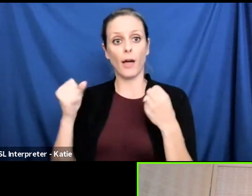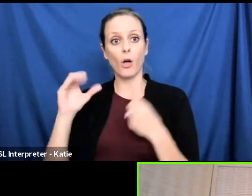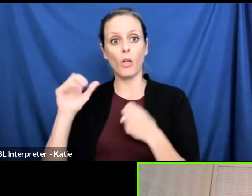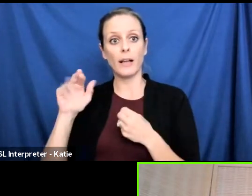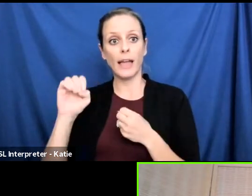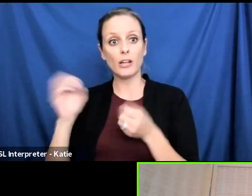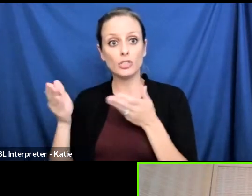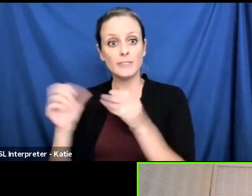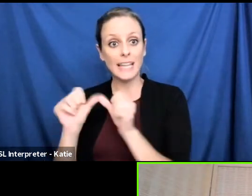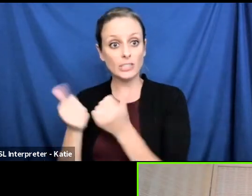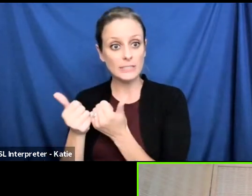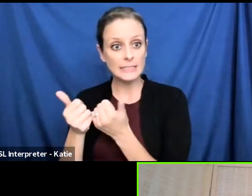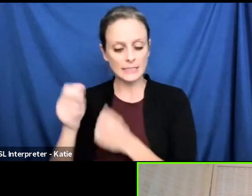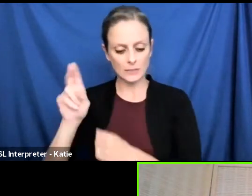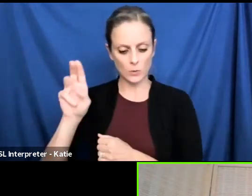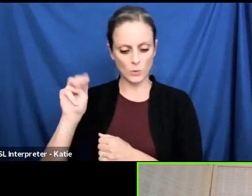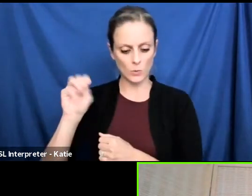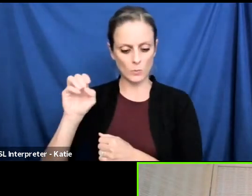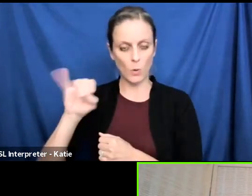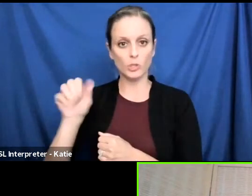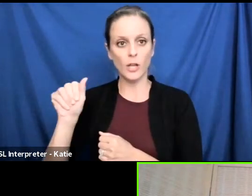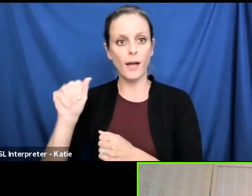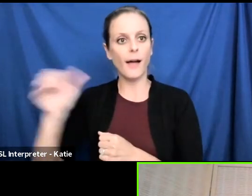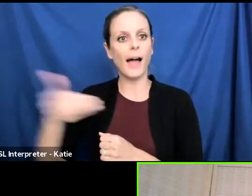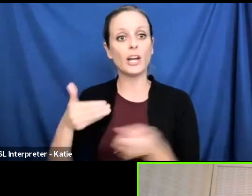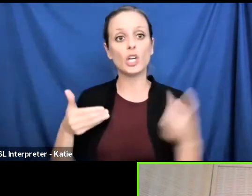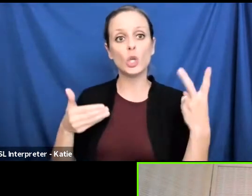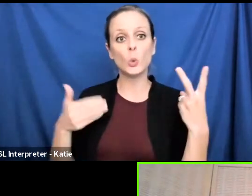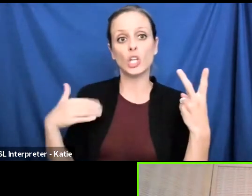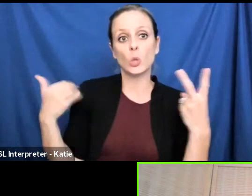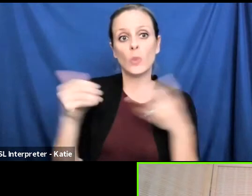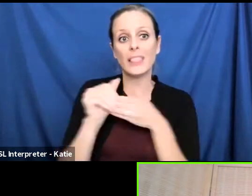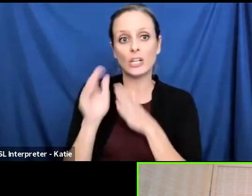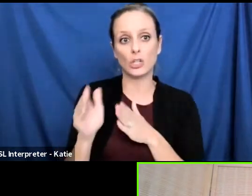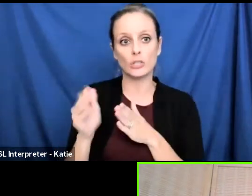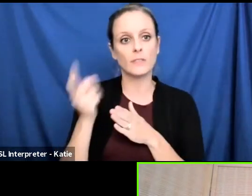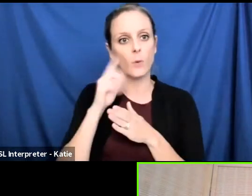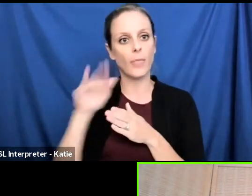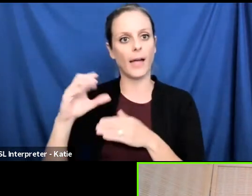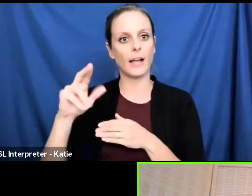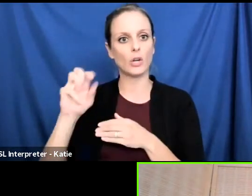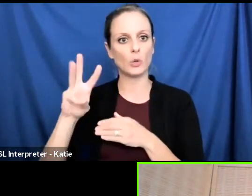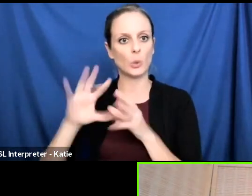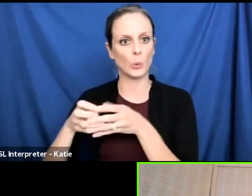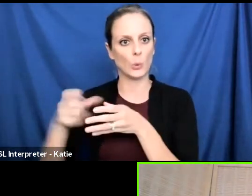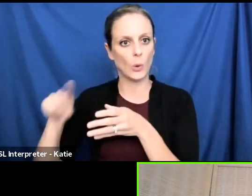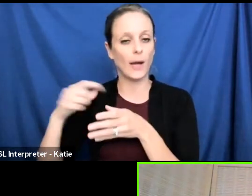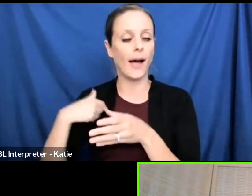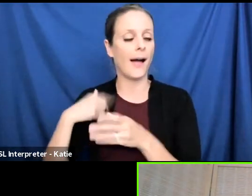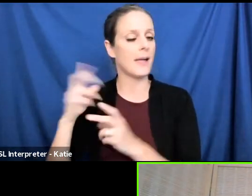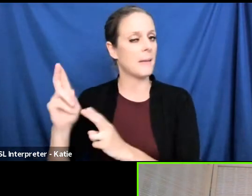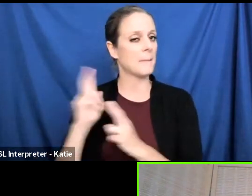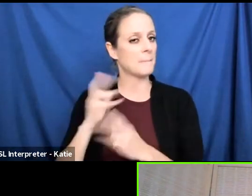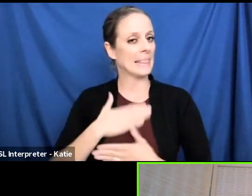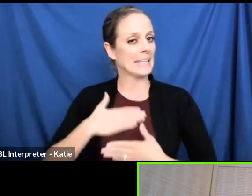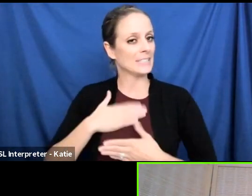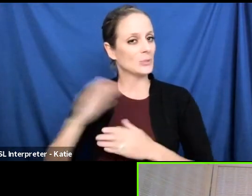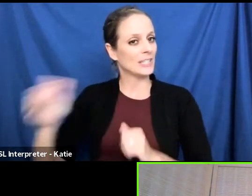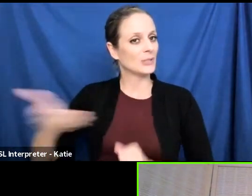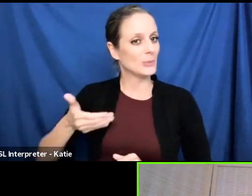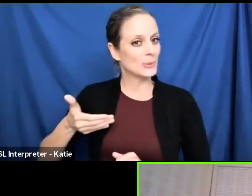Agency, Umoja hired 2 youth leaders for the Youth Mobilizer crew. I am pleased to